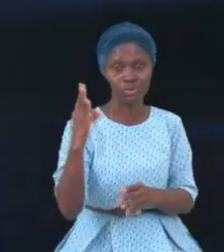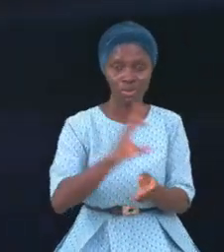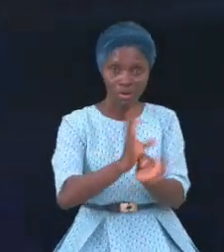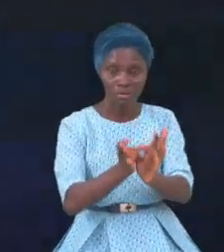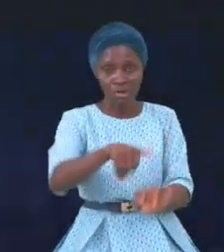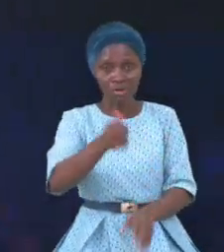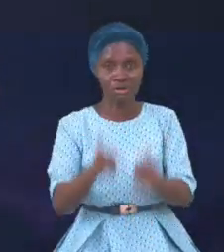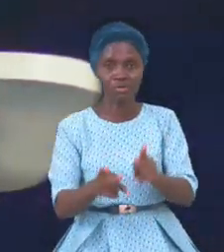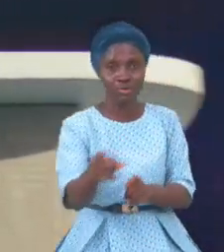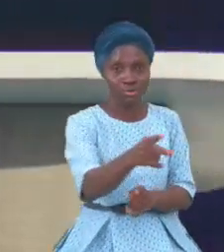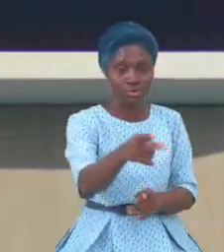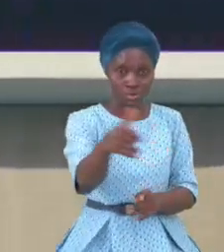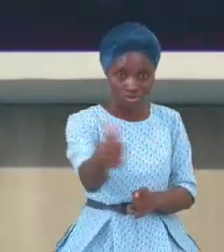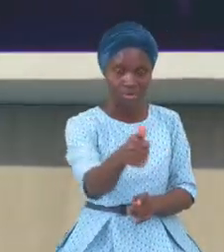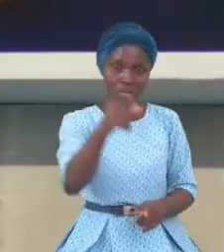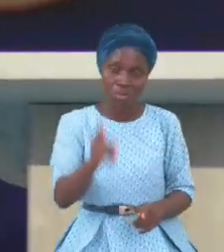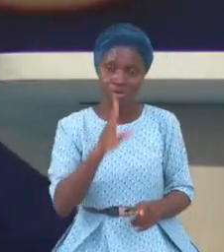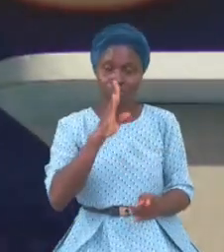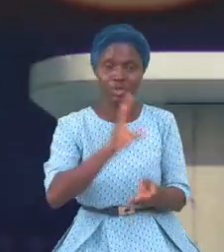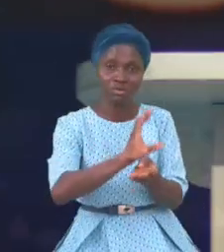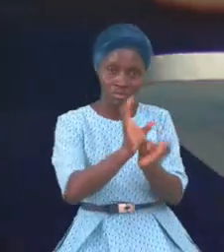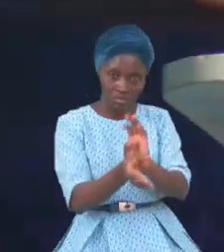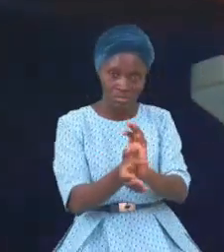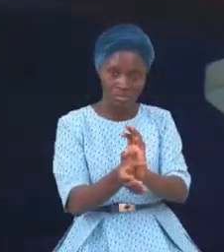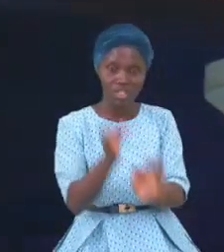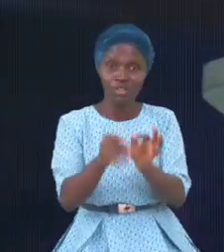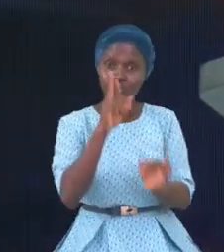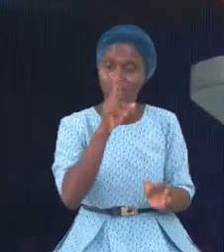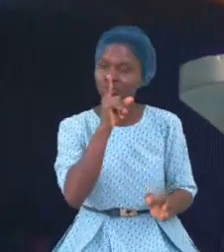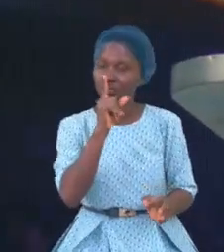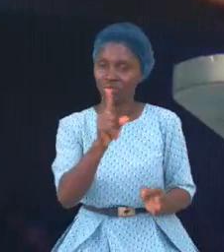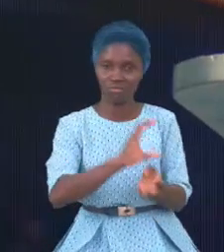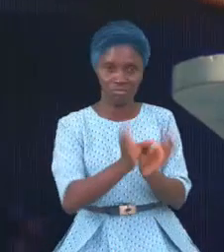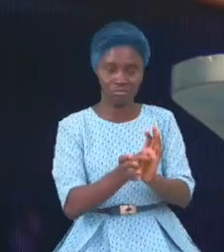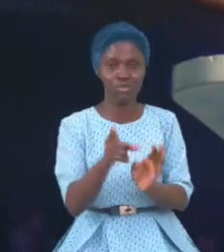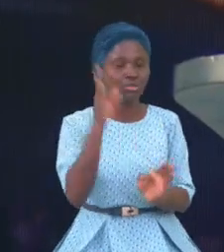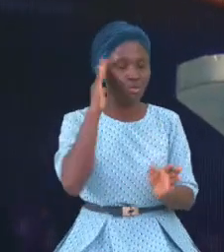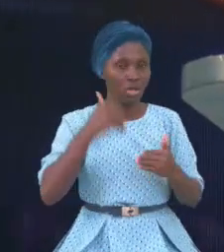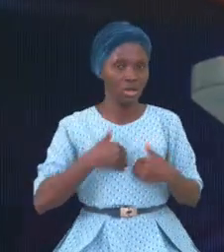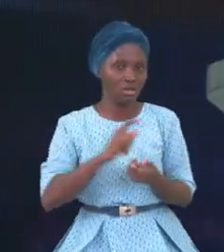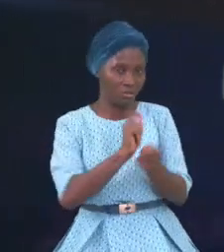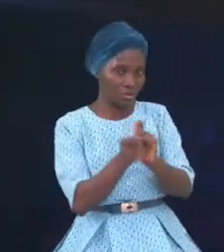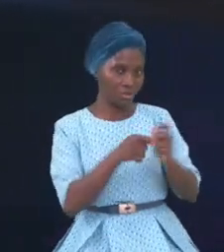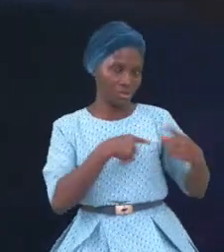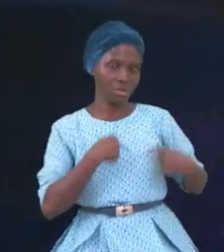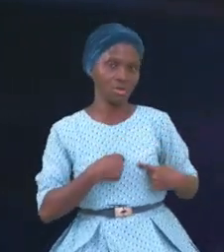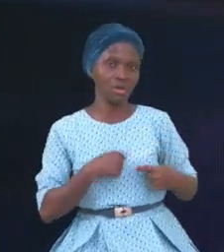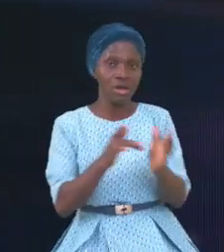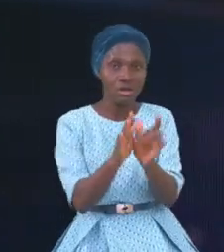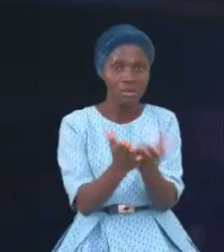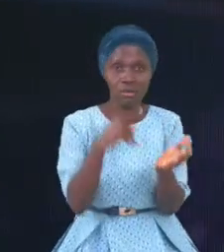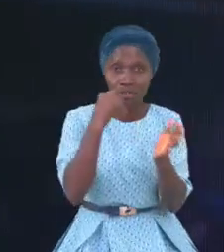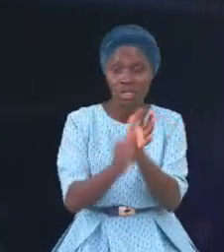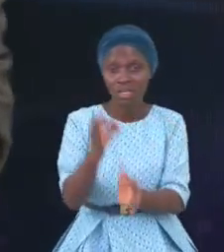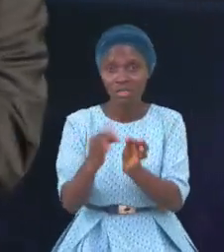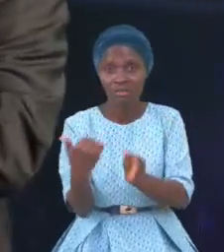If you are really converted, there'll be a change in your heart. The Bible says, if any man be in Christ, is a new